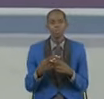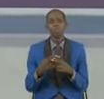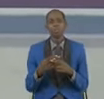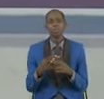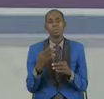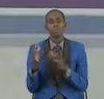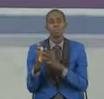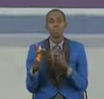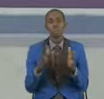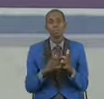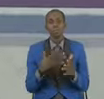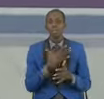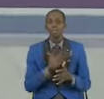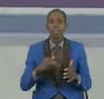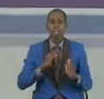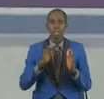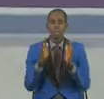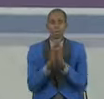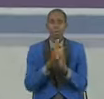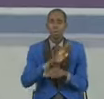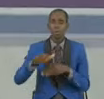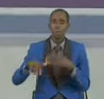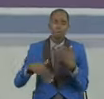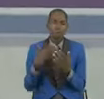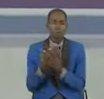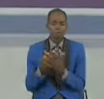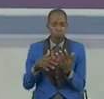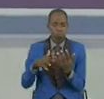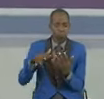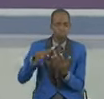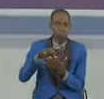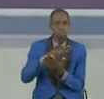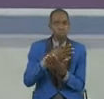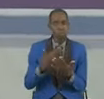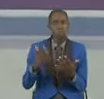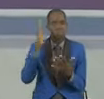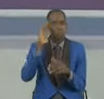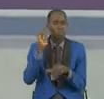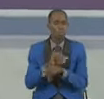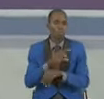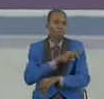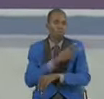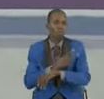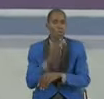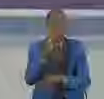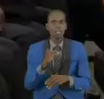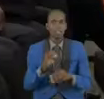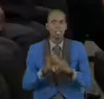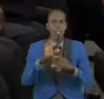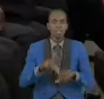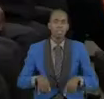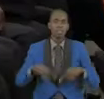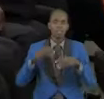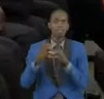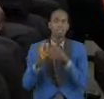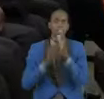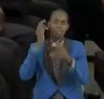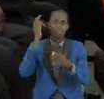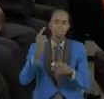all this will work mightily in your life, in your ministry, in Jesus'